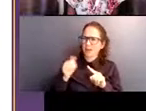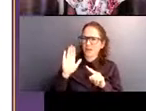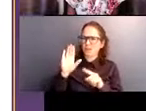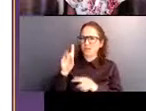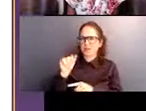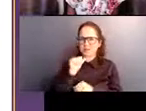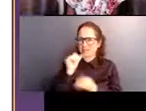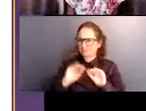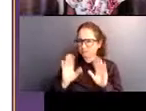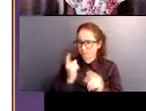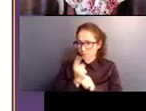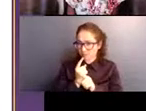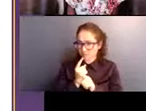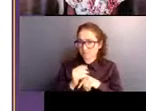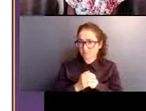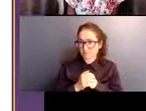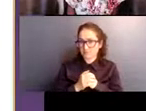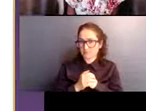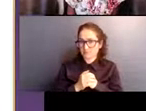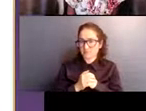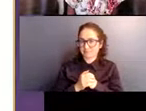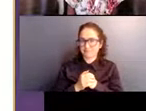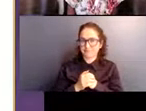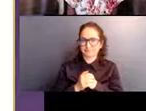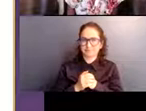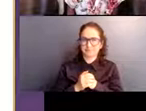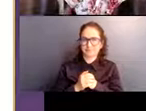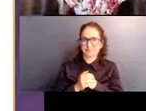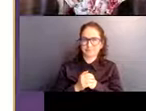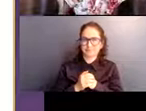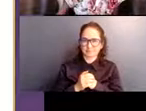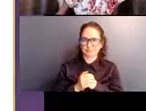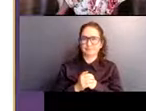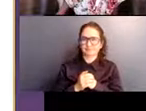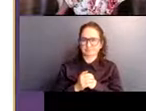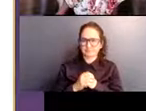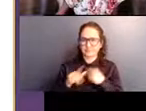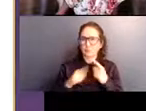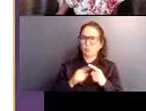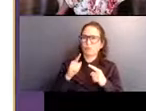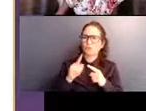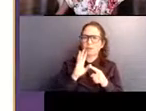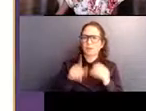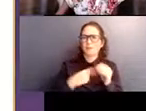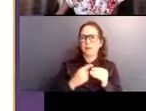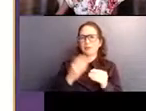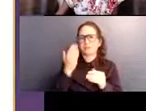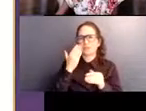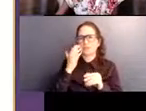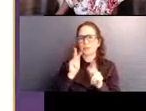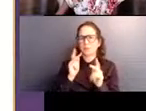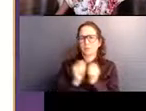readily, correct? Can we please go to the next slide? When you talk about famous musicians with